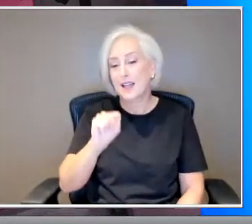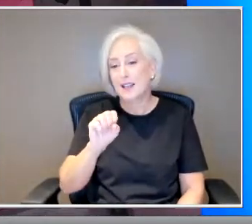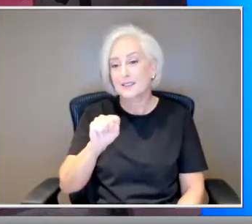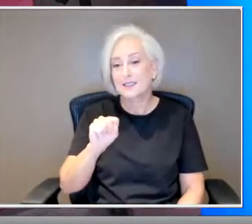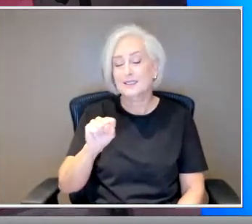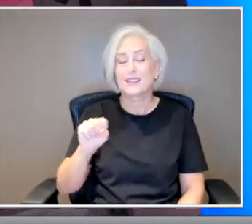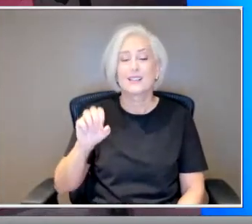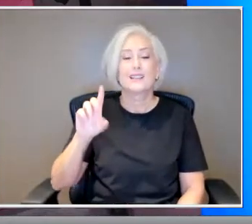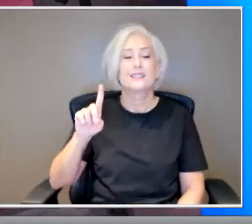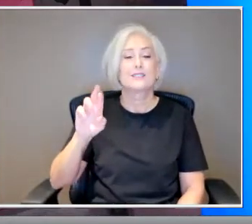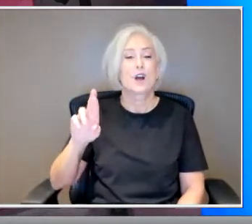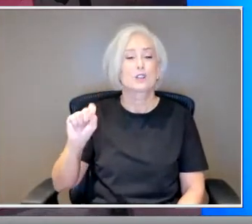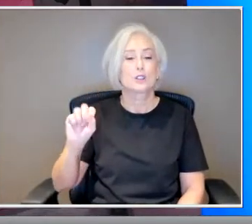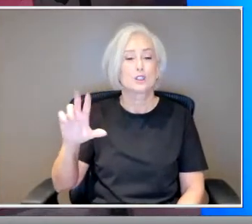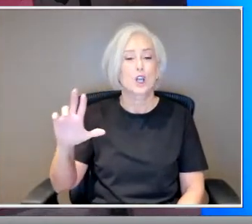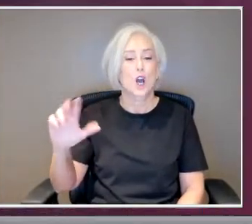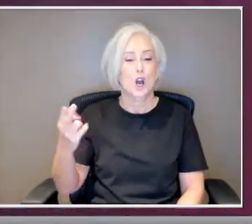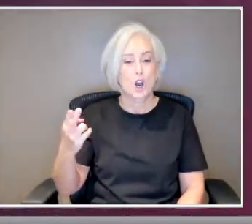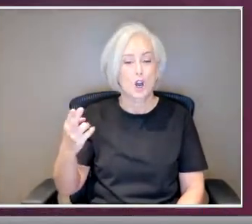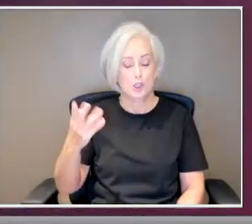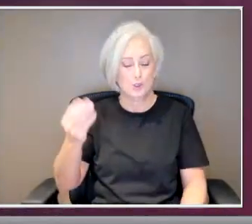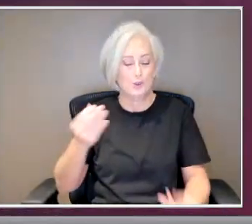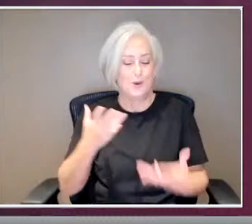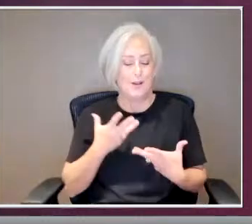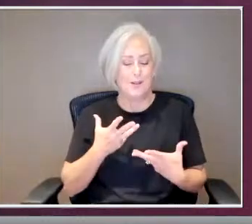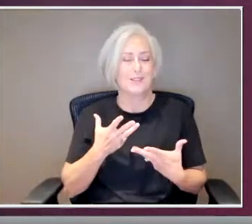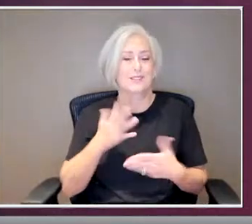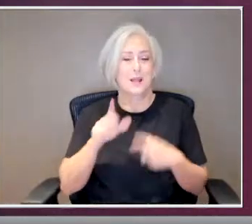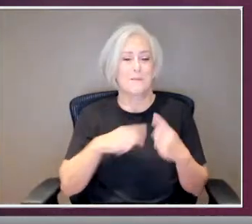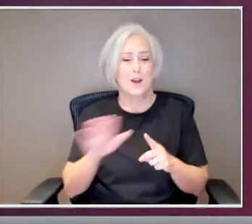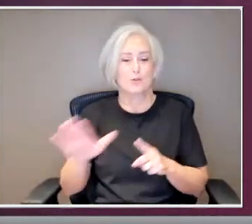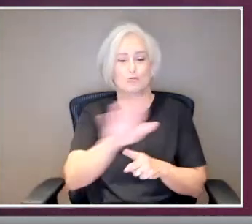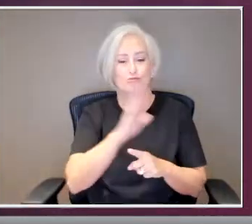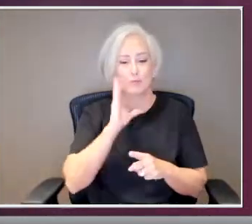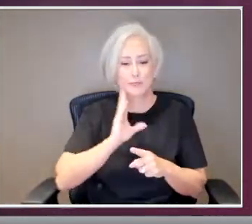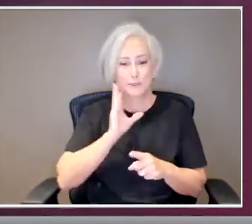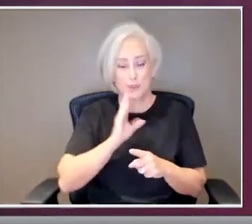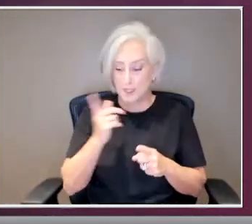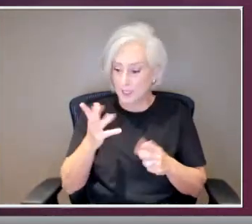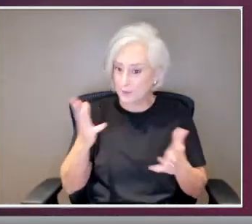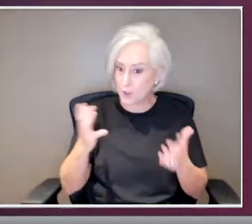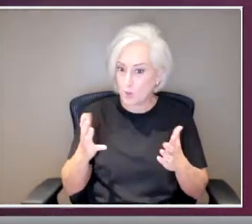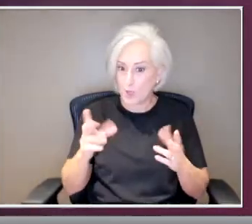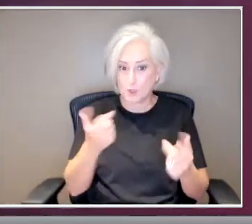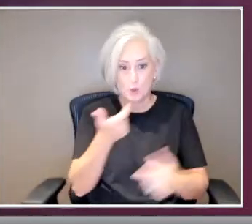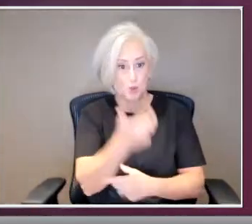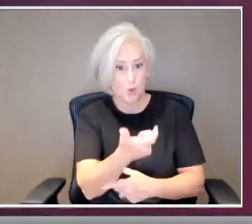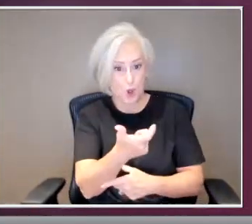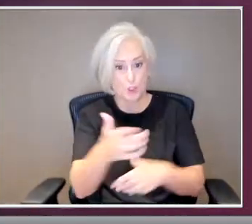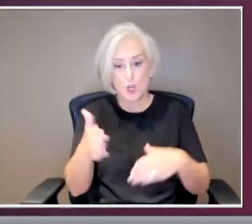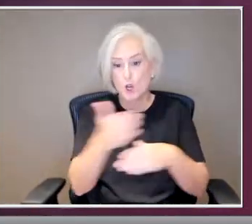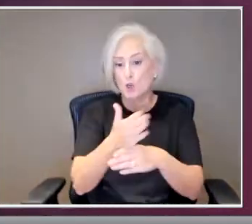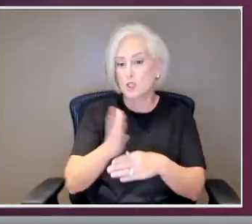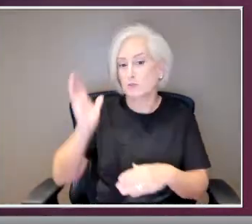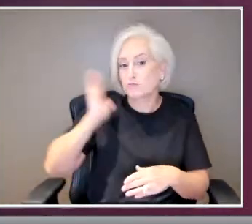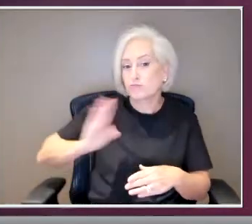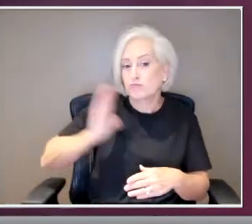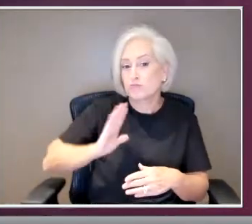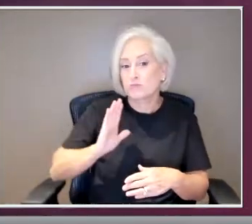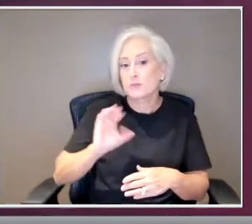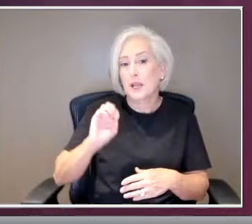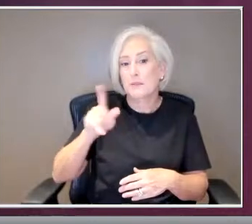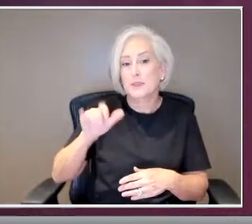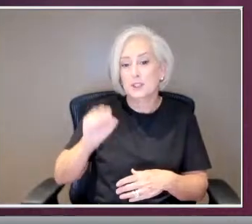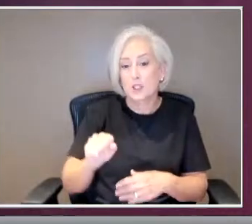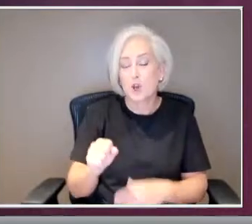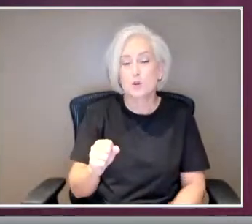and helping us tell this journey. If you would like to watch or share any of our past episodes, you can just scan the QR code